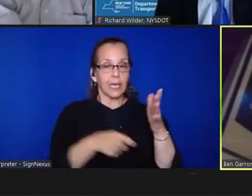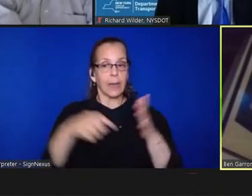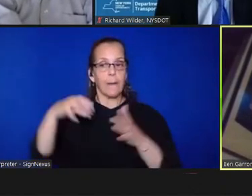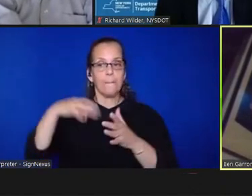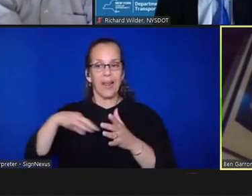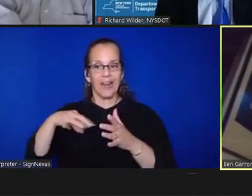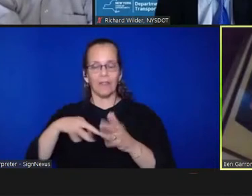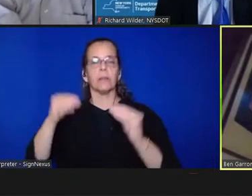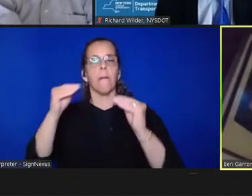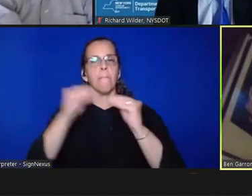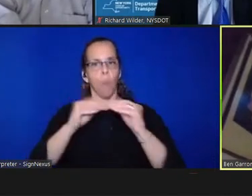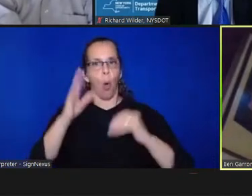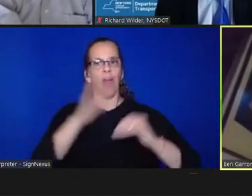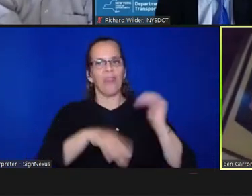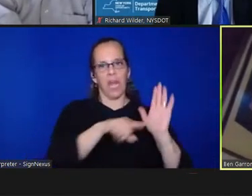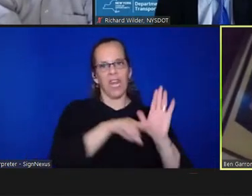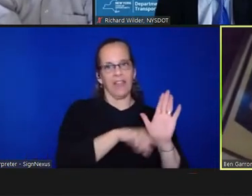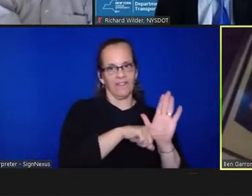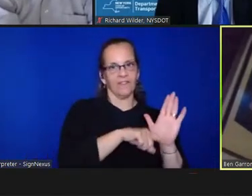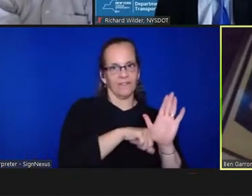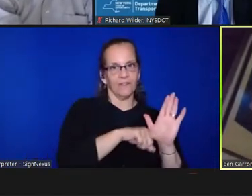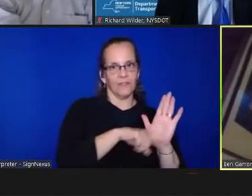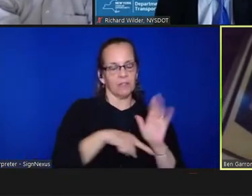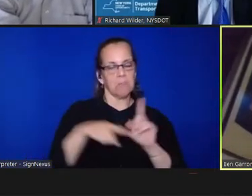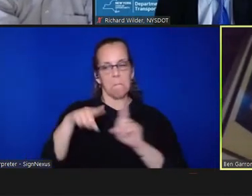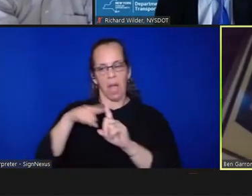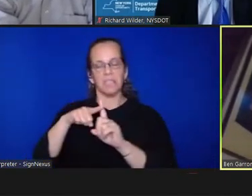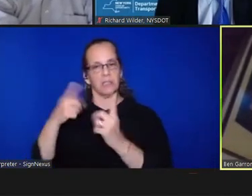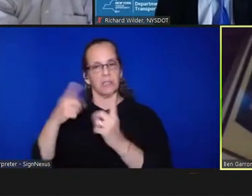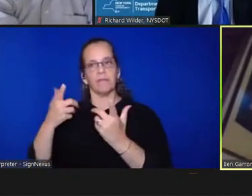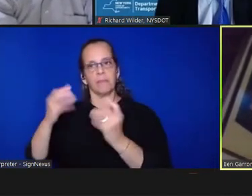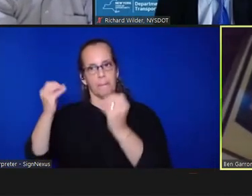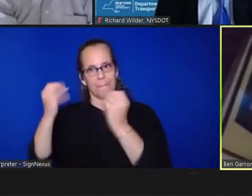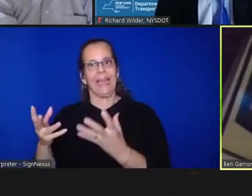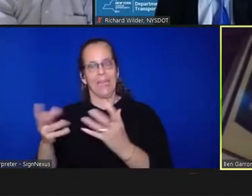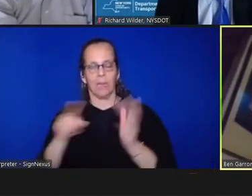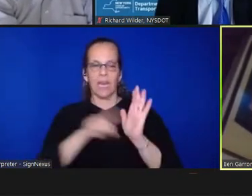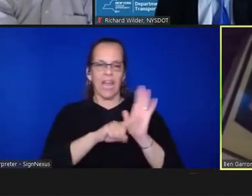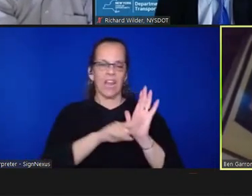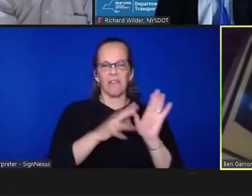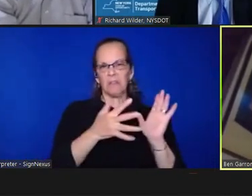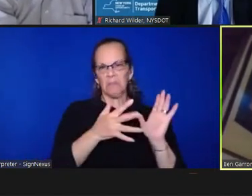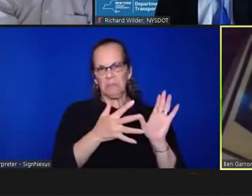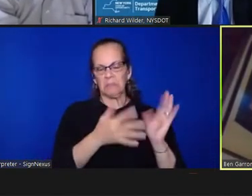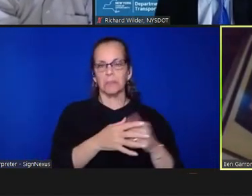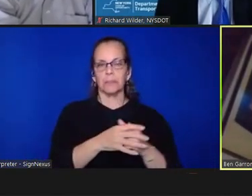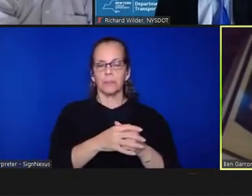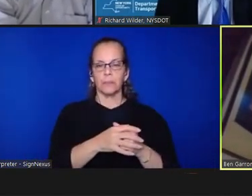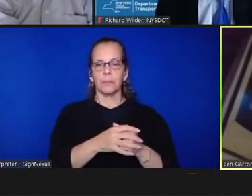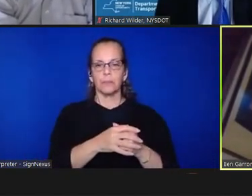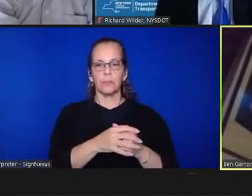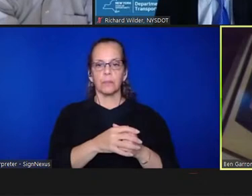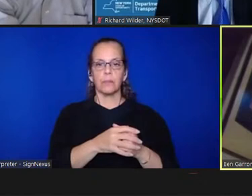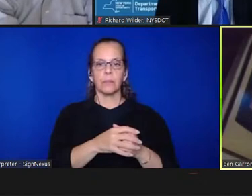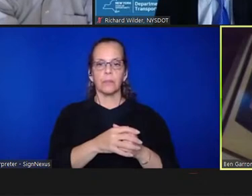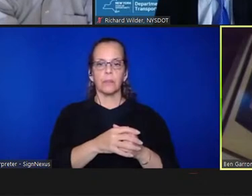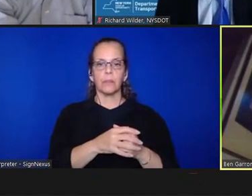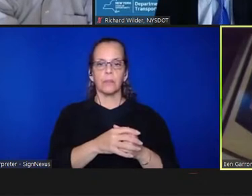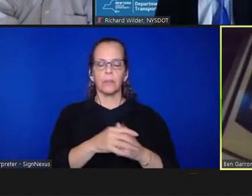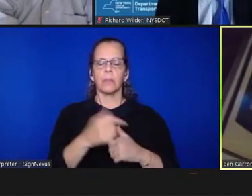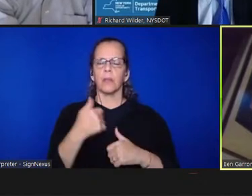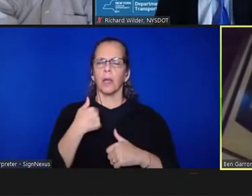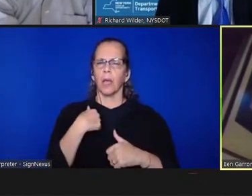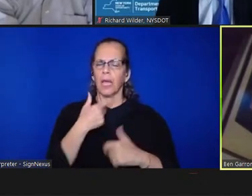of the negative effects that the previous speakers have mentioned um I particularly find spurious the argument